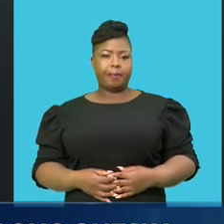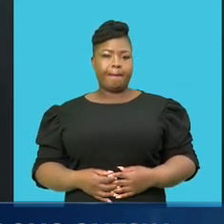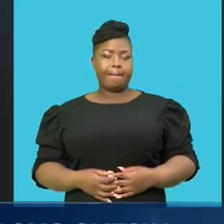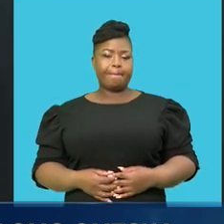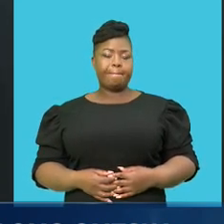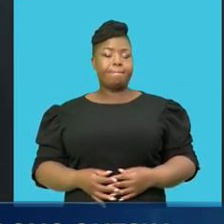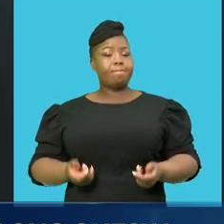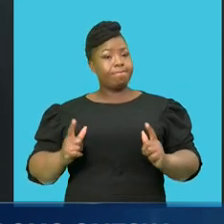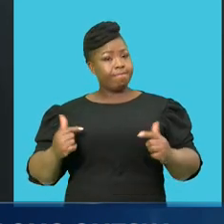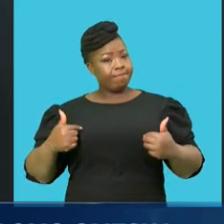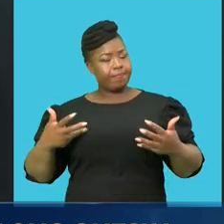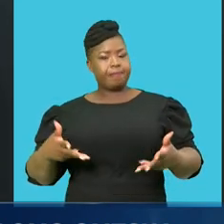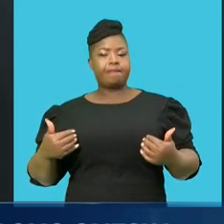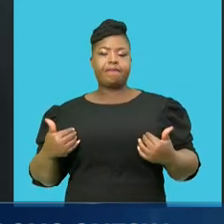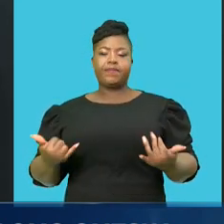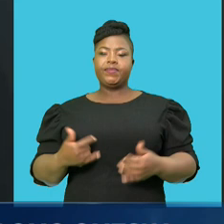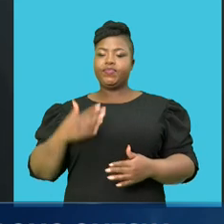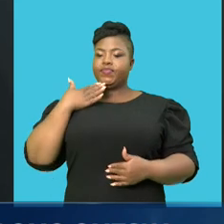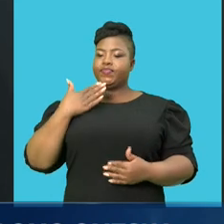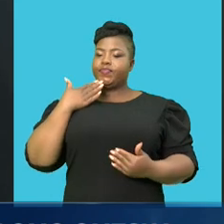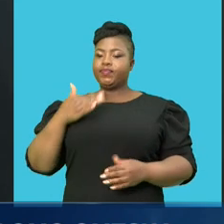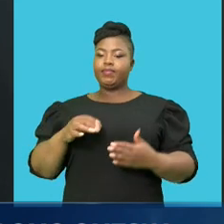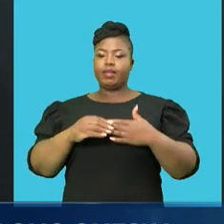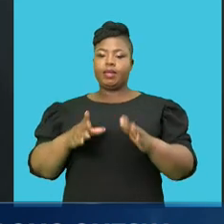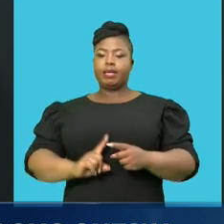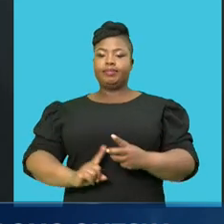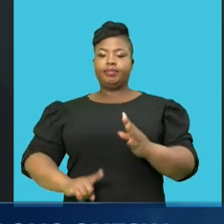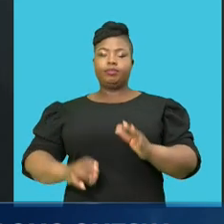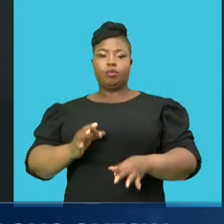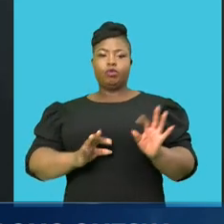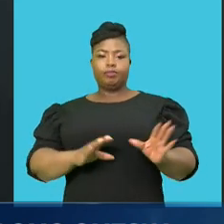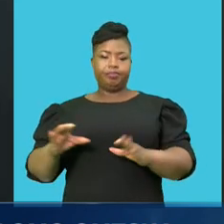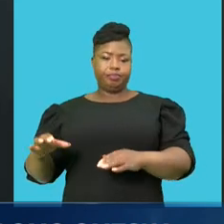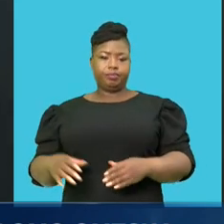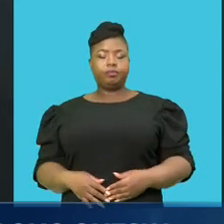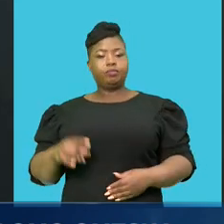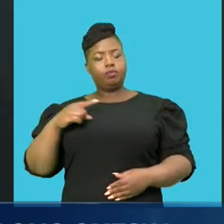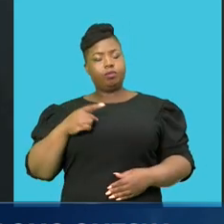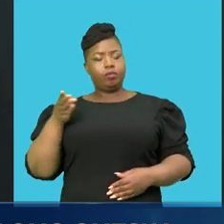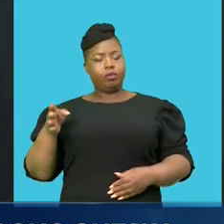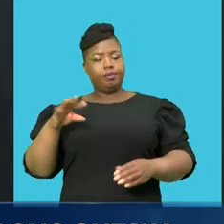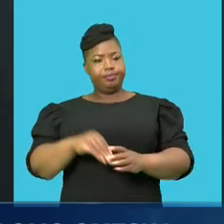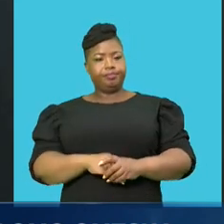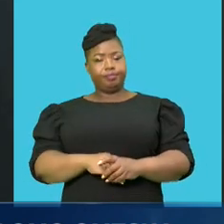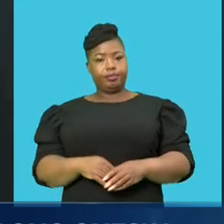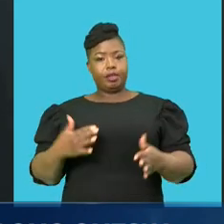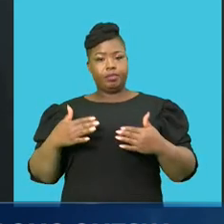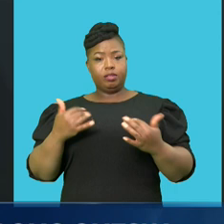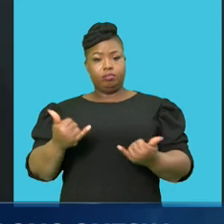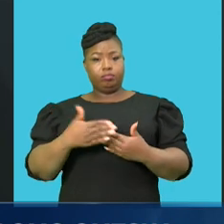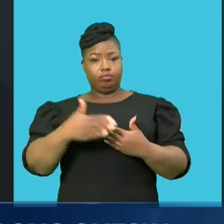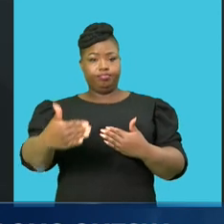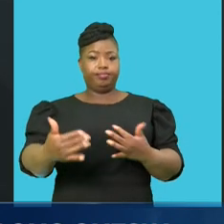Allow me to begin by thanking the leaders of various political parties that constitute the current administration.